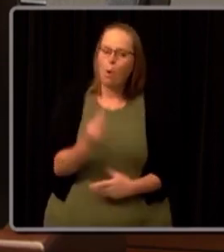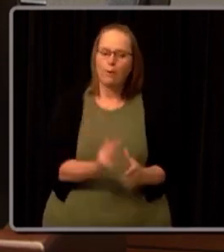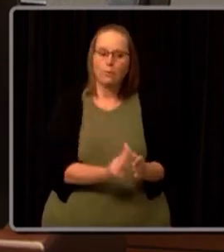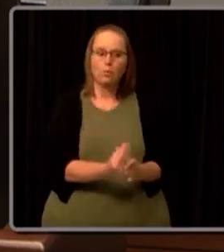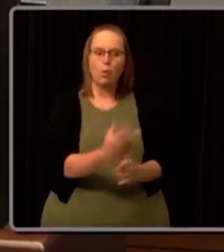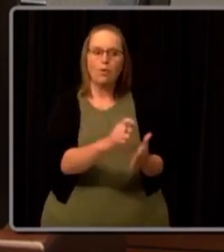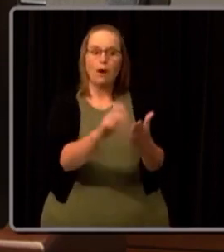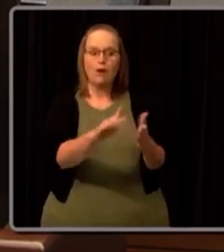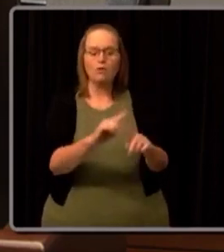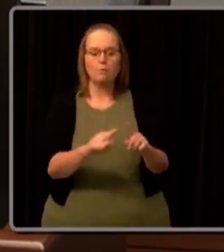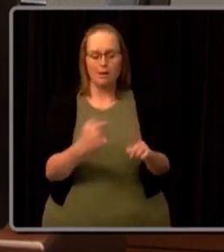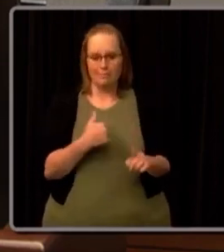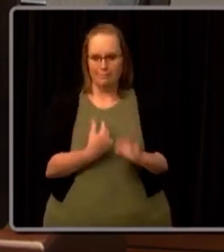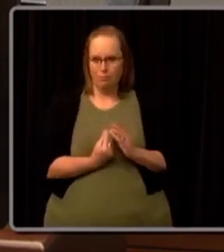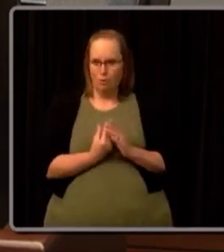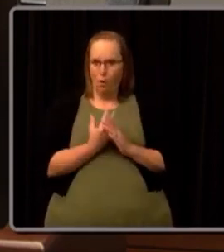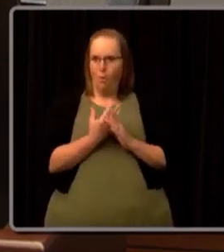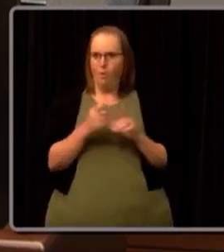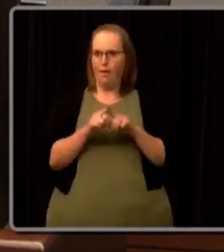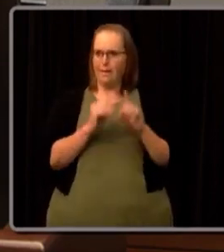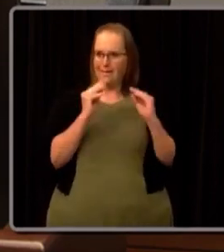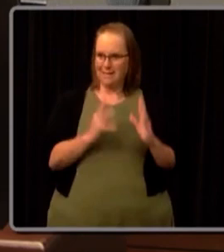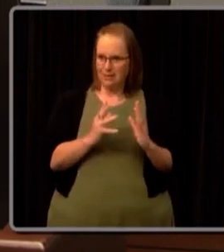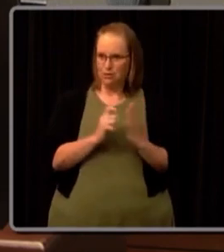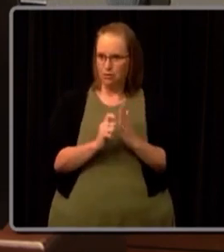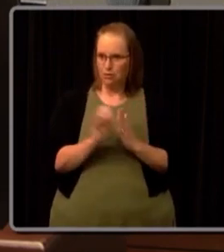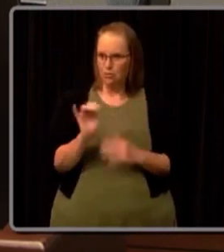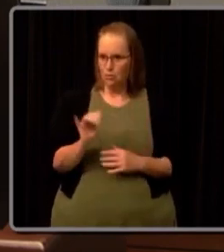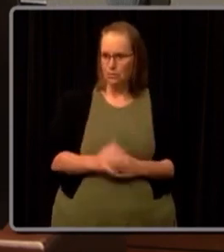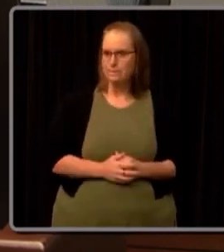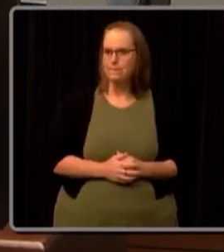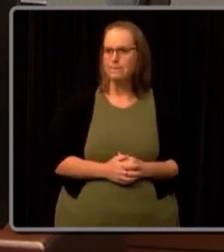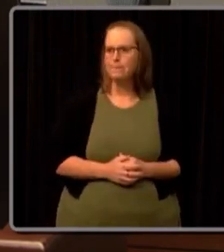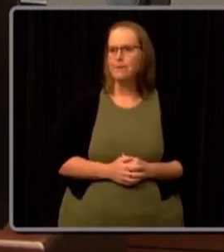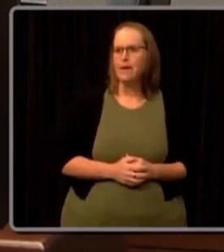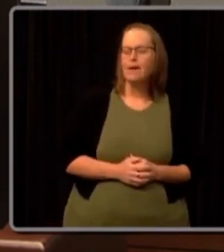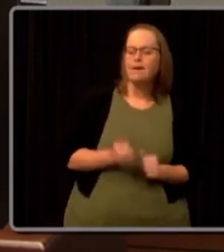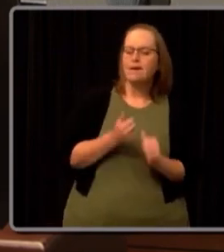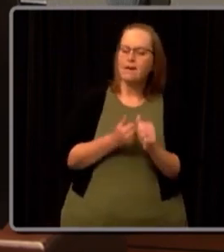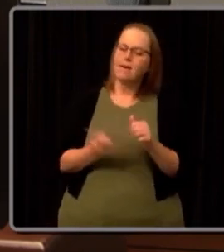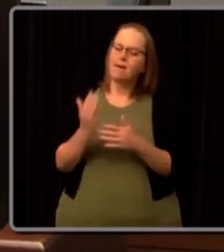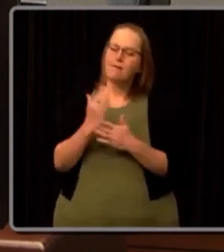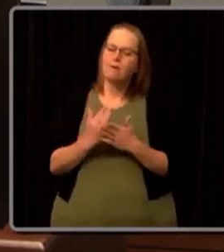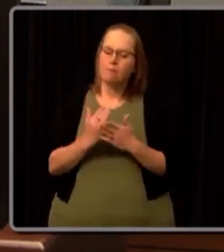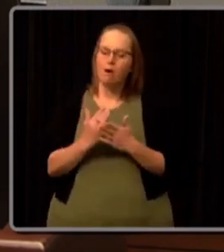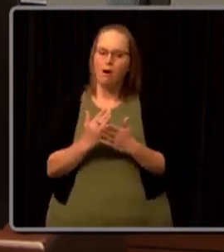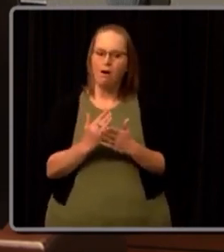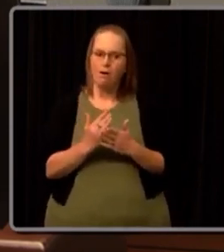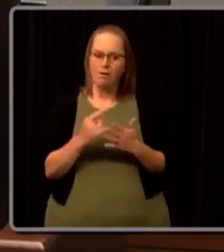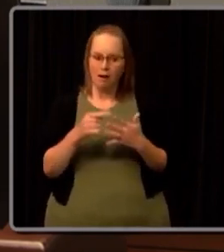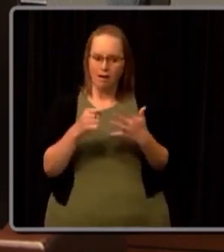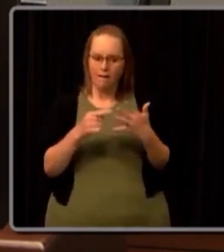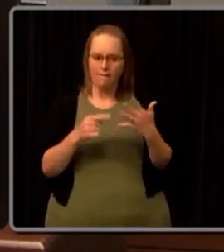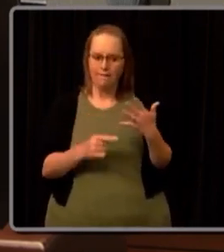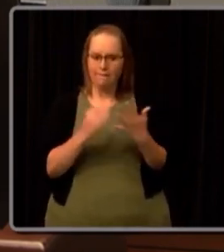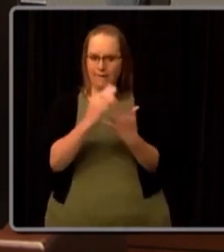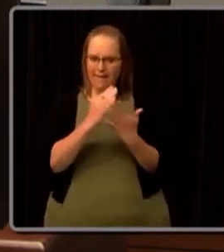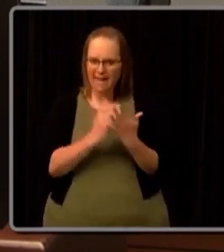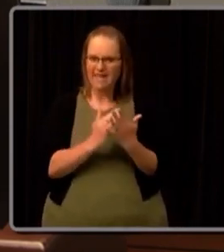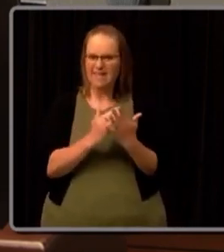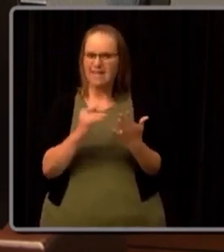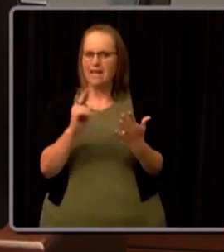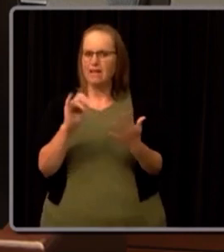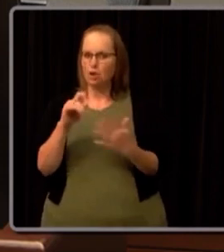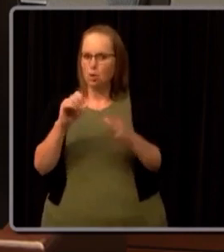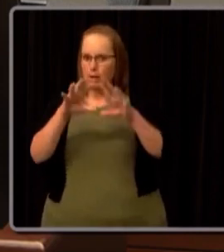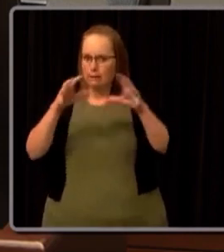also growing you as a teacher of writing. Every part of the lesson, every part of the units is